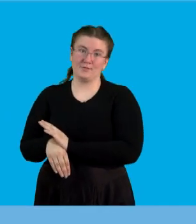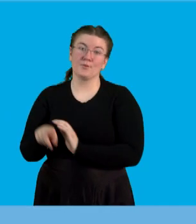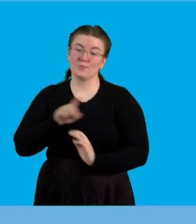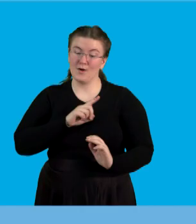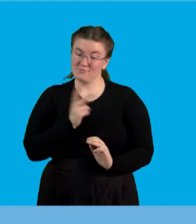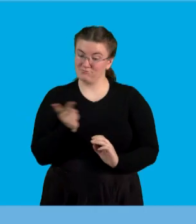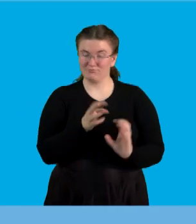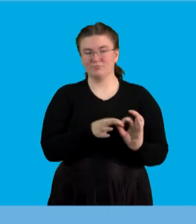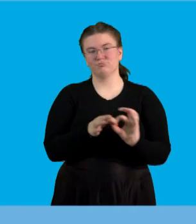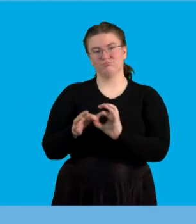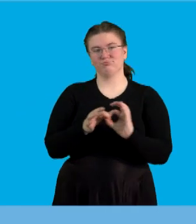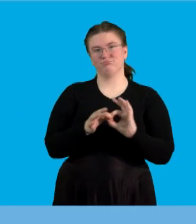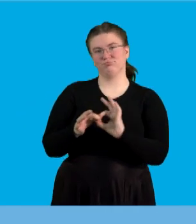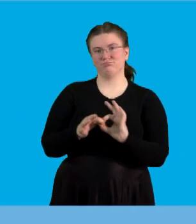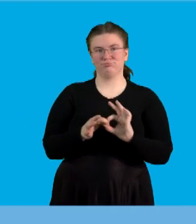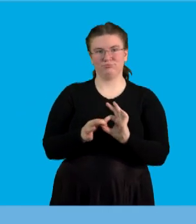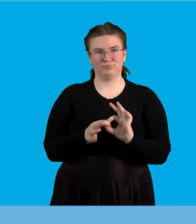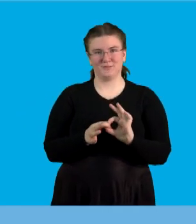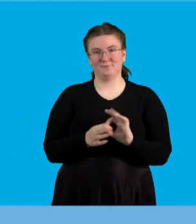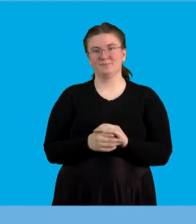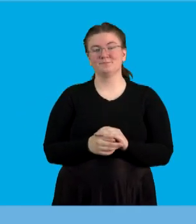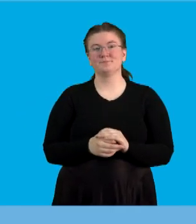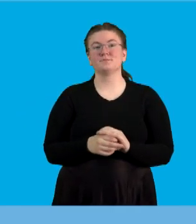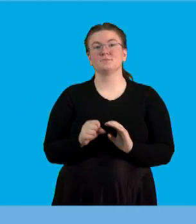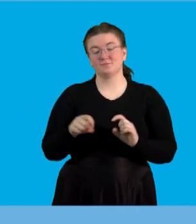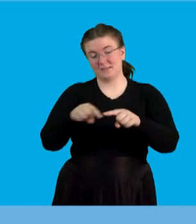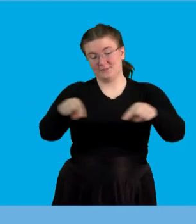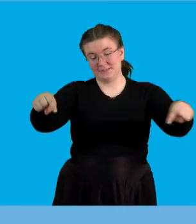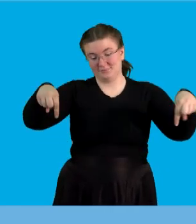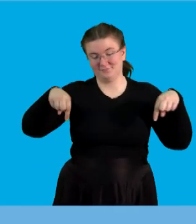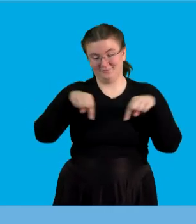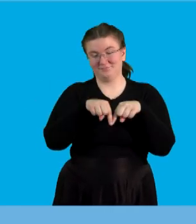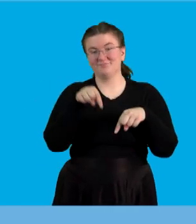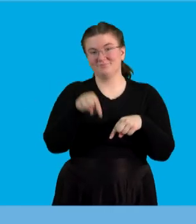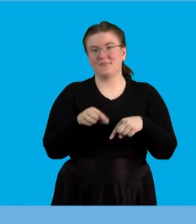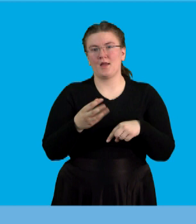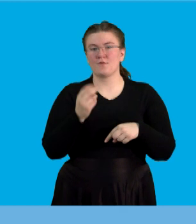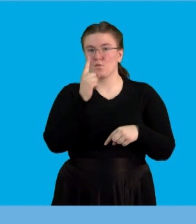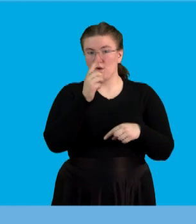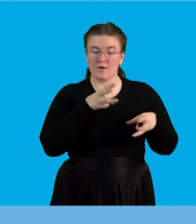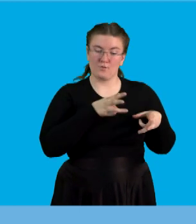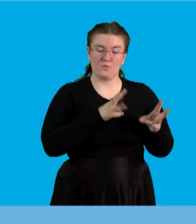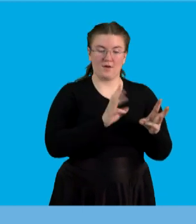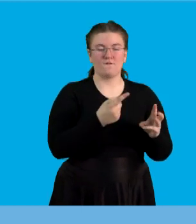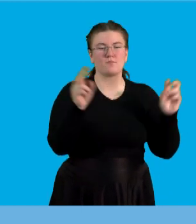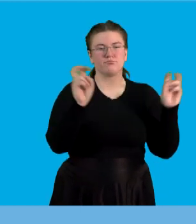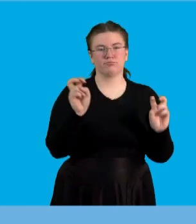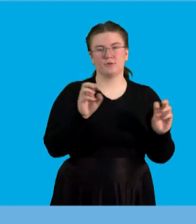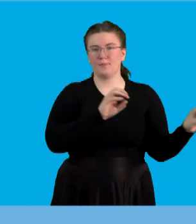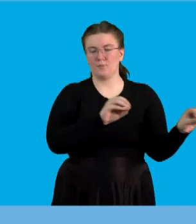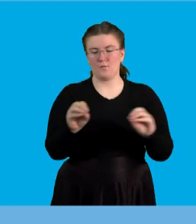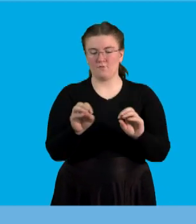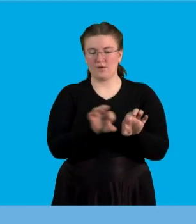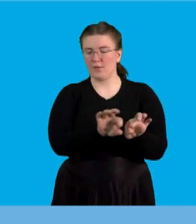of the relationship that they have. So in a series circuit, there's only one pathway for the electrons to move through